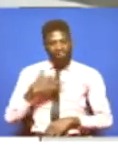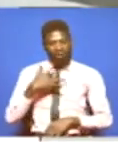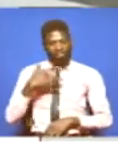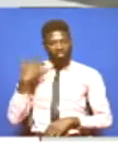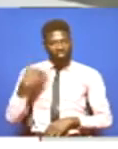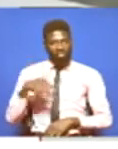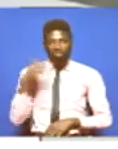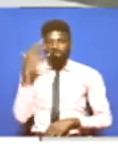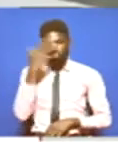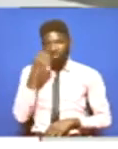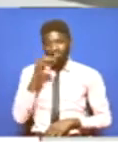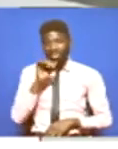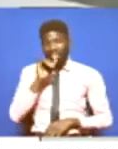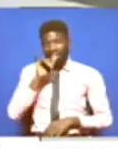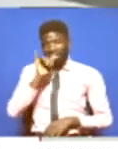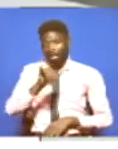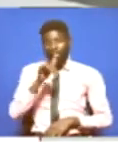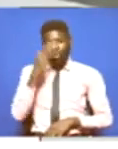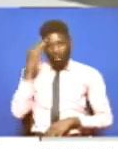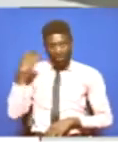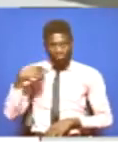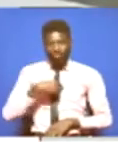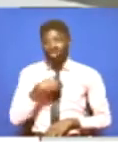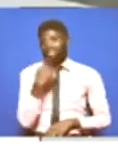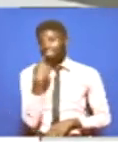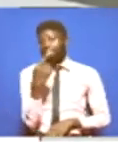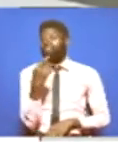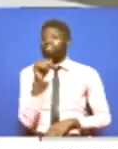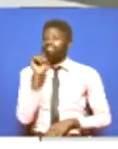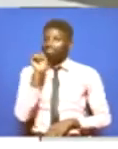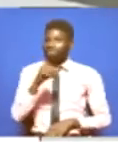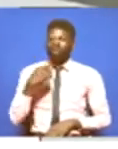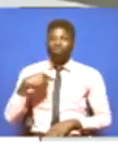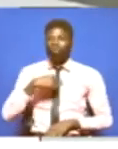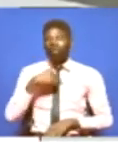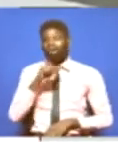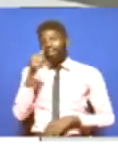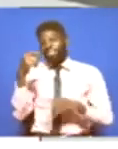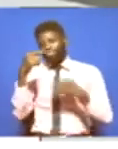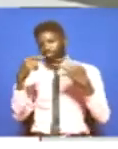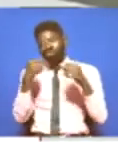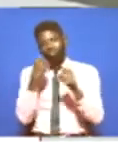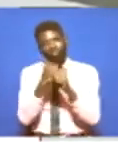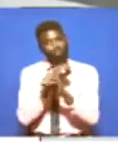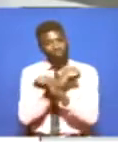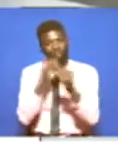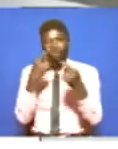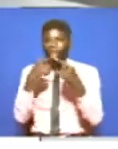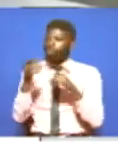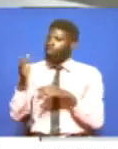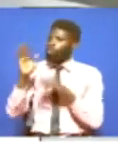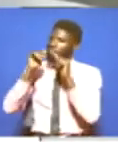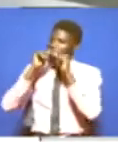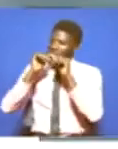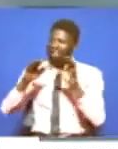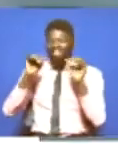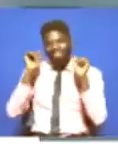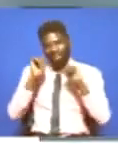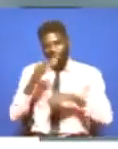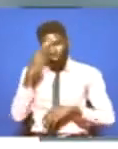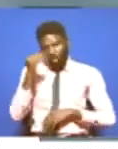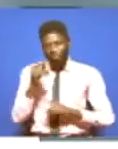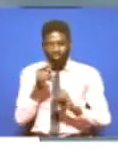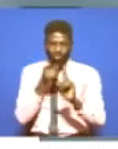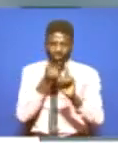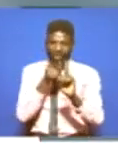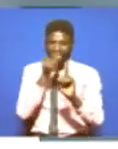is why we are here, to say that even if we don't do other things, maybe God can bless us because of the one and only one